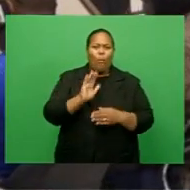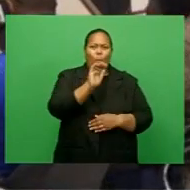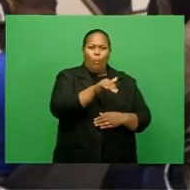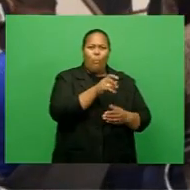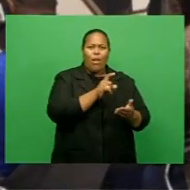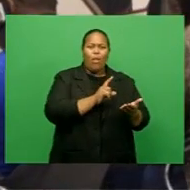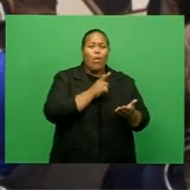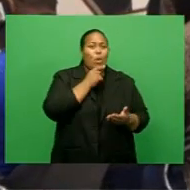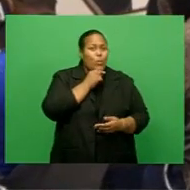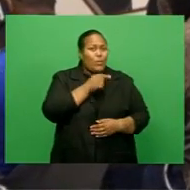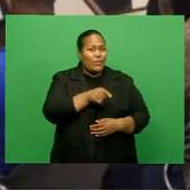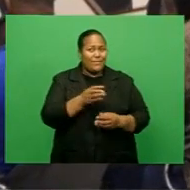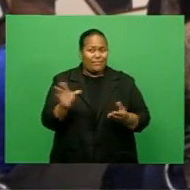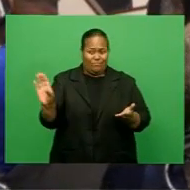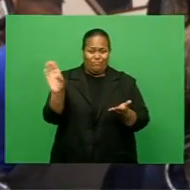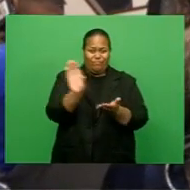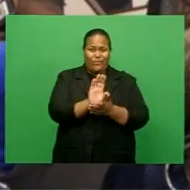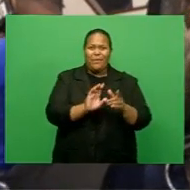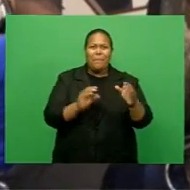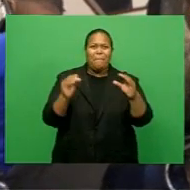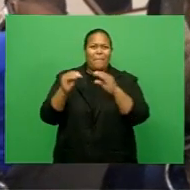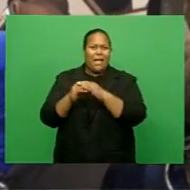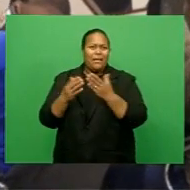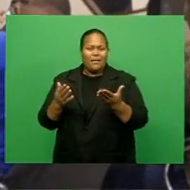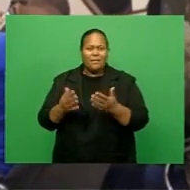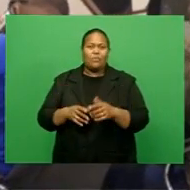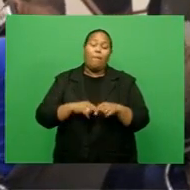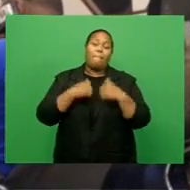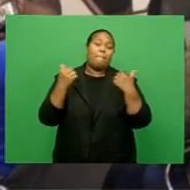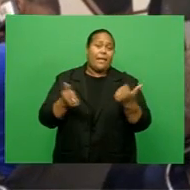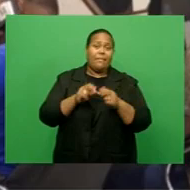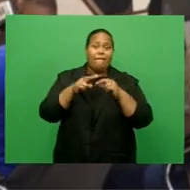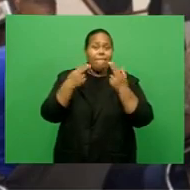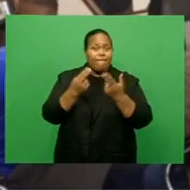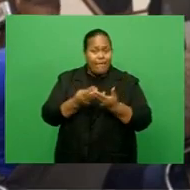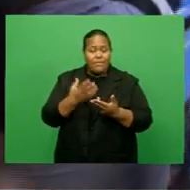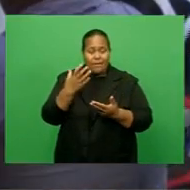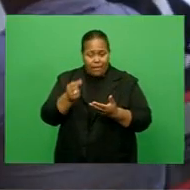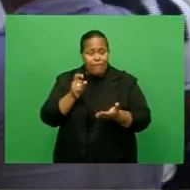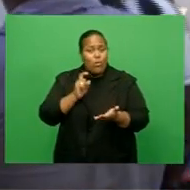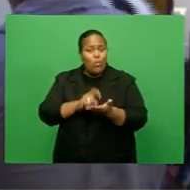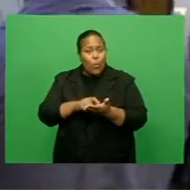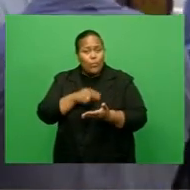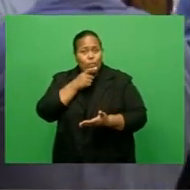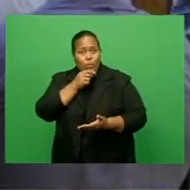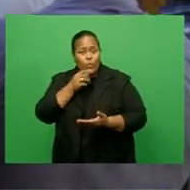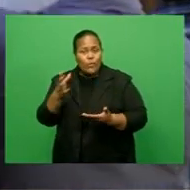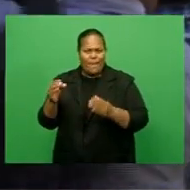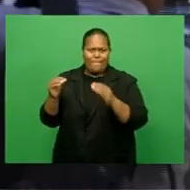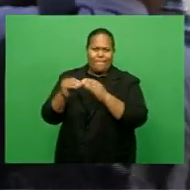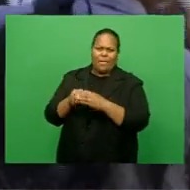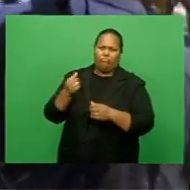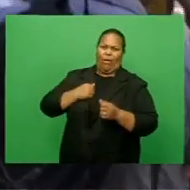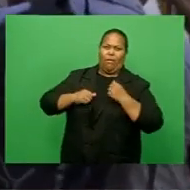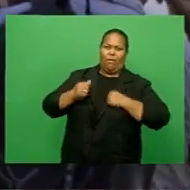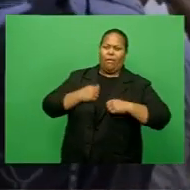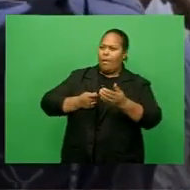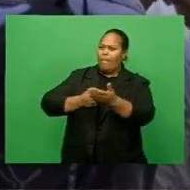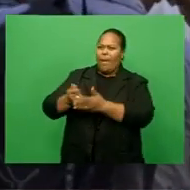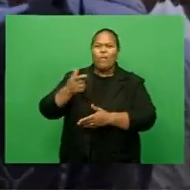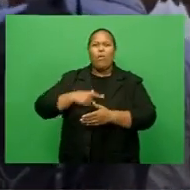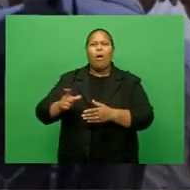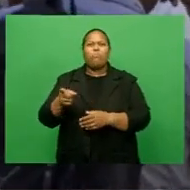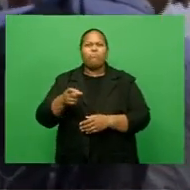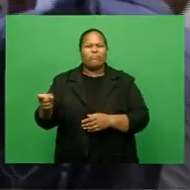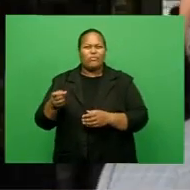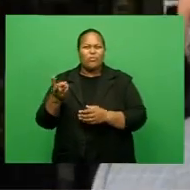This could assist hundreds of families who have existing home loans and are struggling to repay the banks due to pay cuts and unemployment.